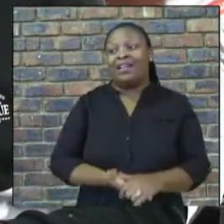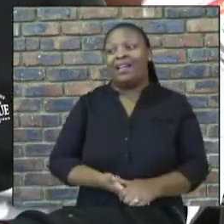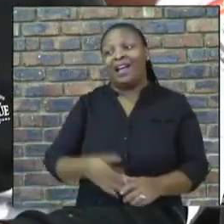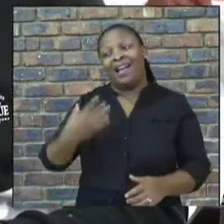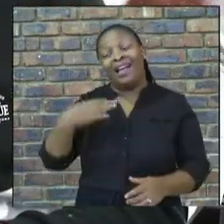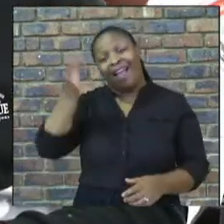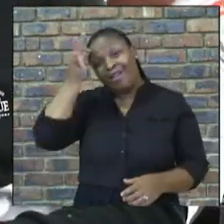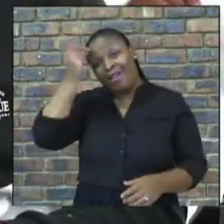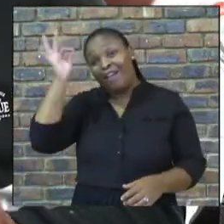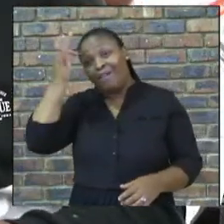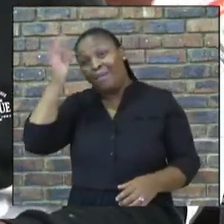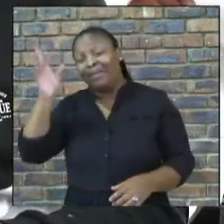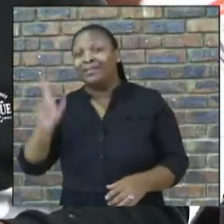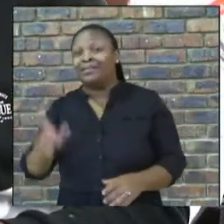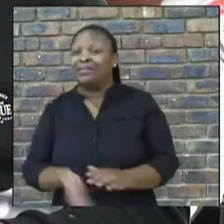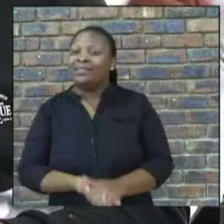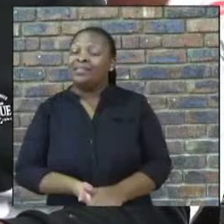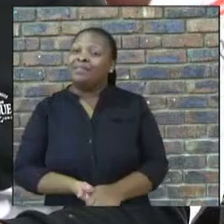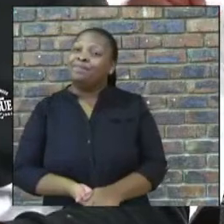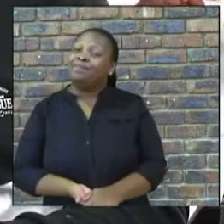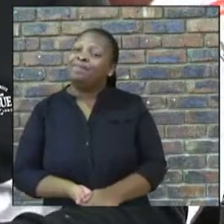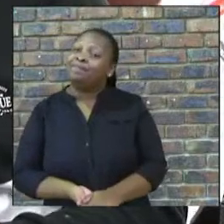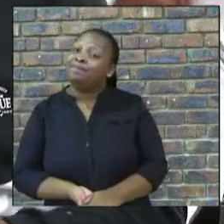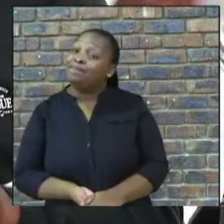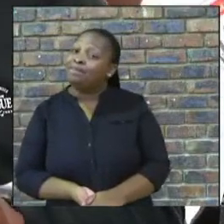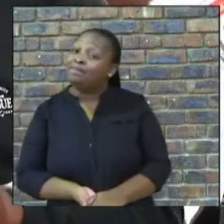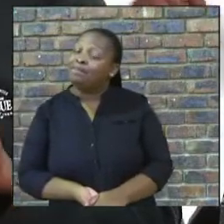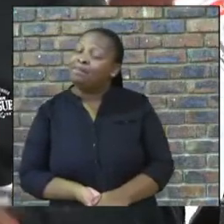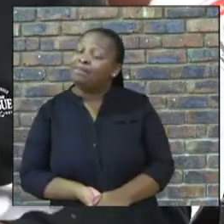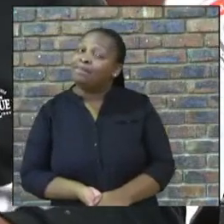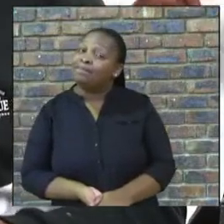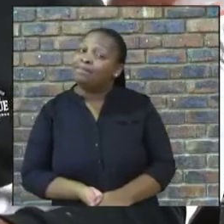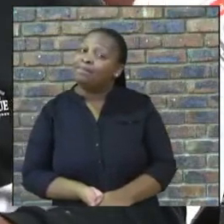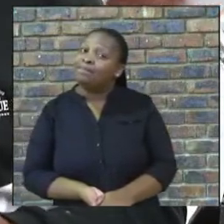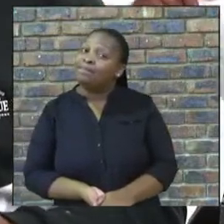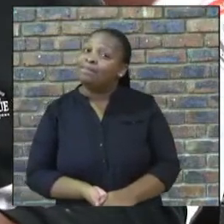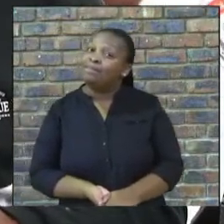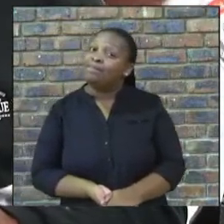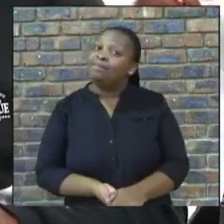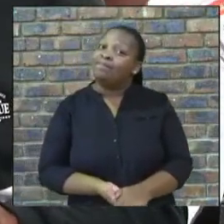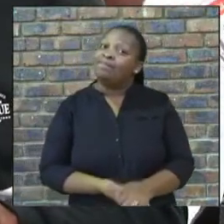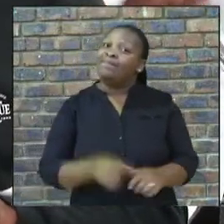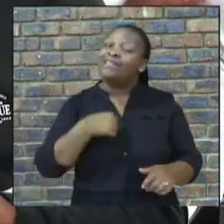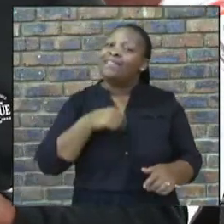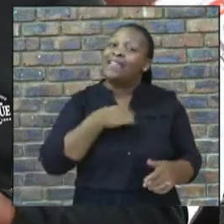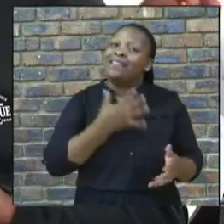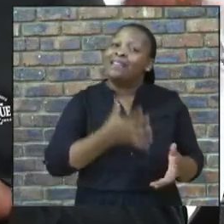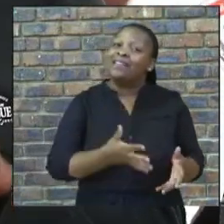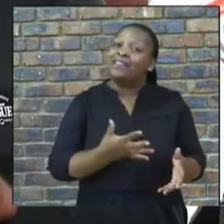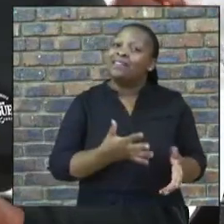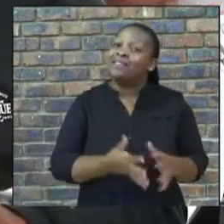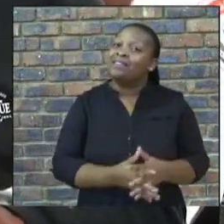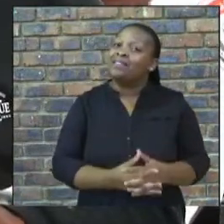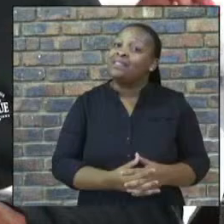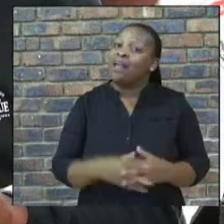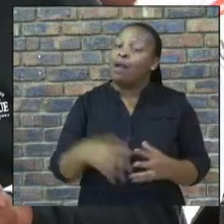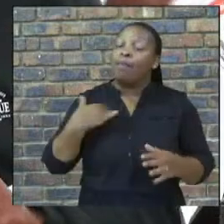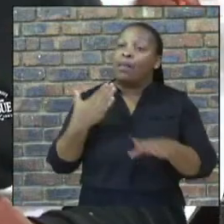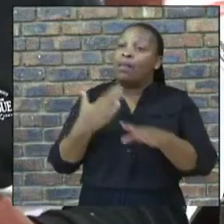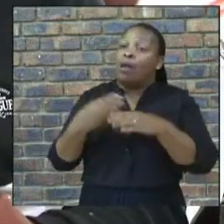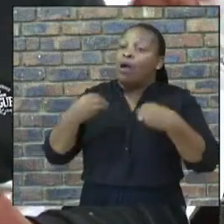abayidelivayo iyazwakala. As umuntu ohambe nge-wheelchair about 15